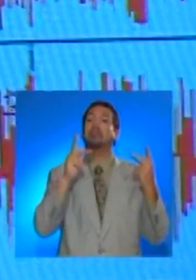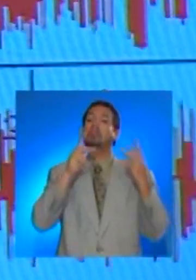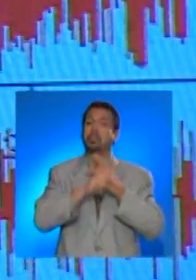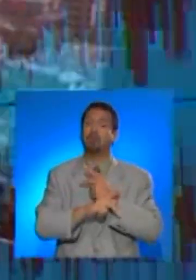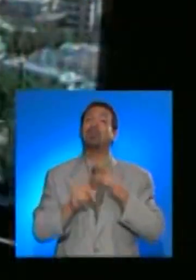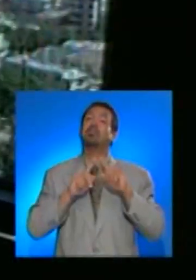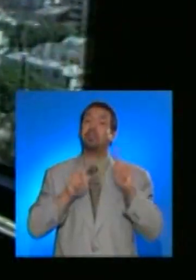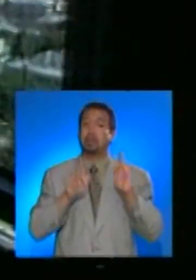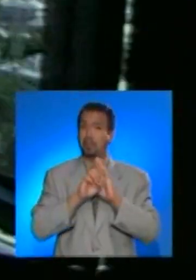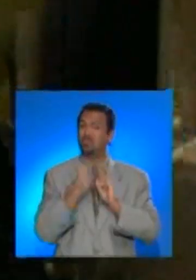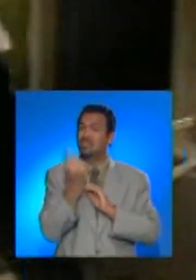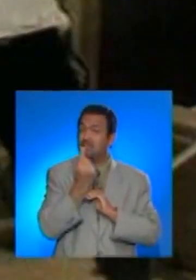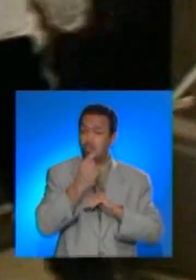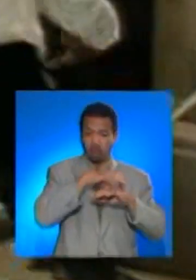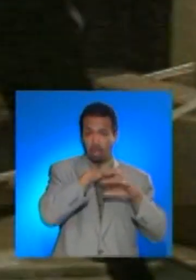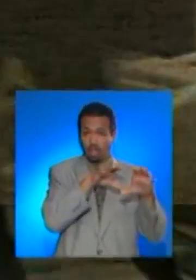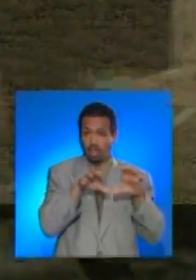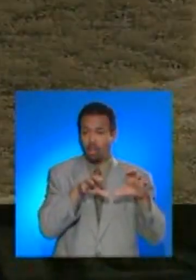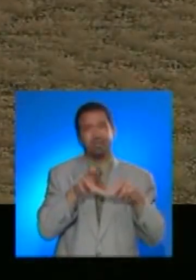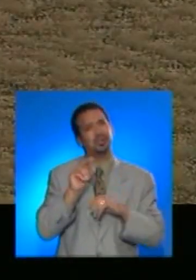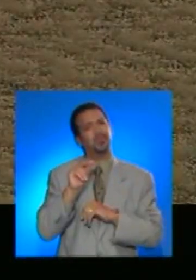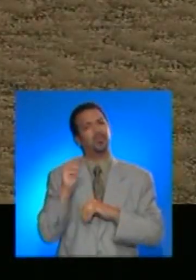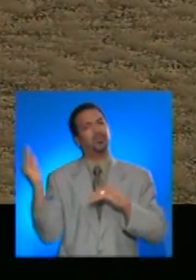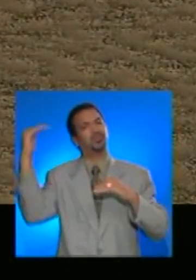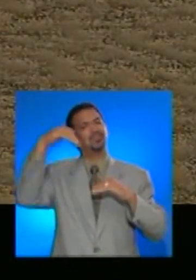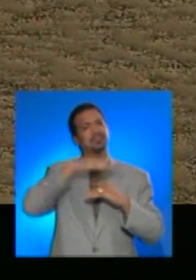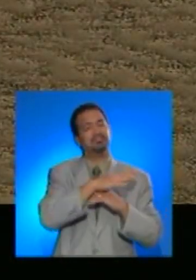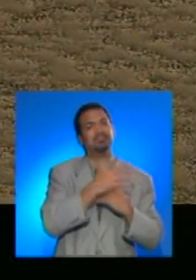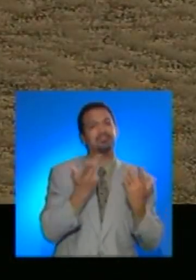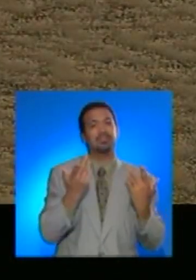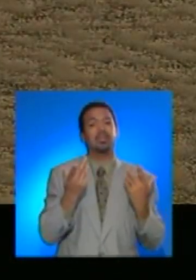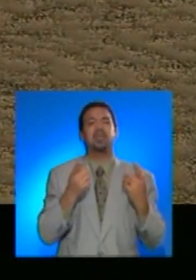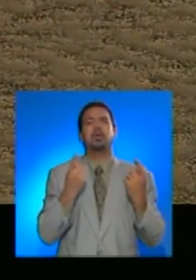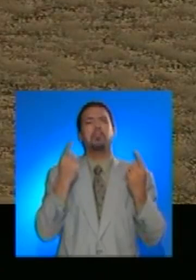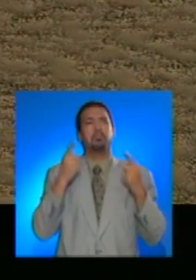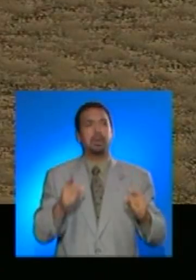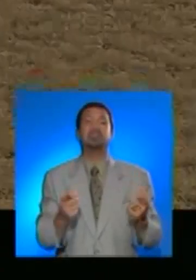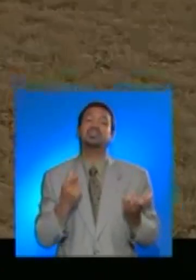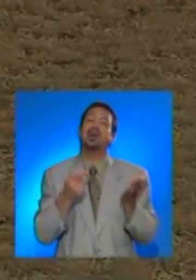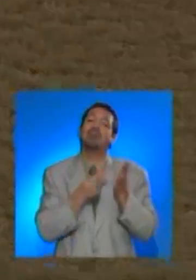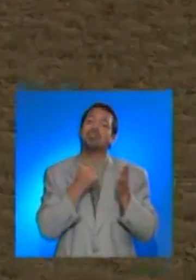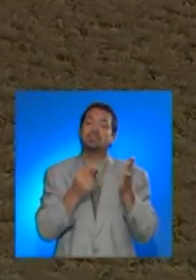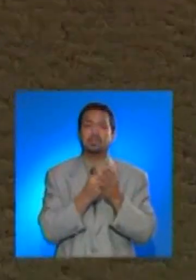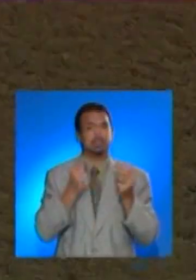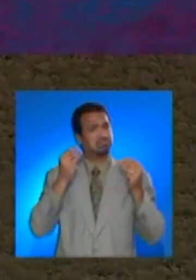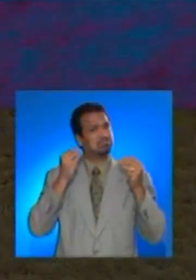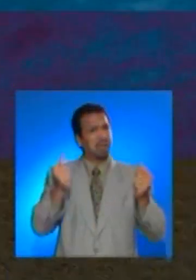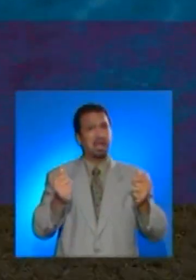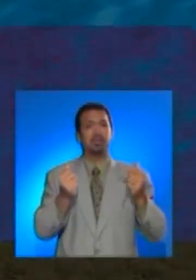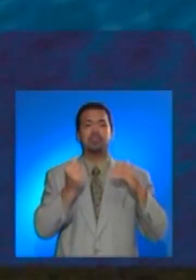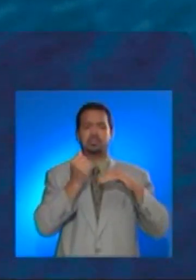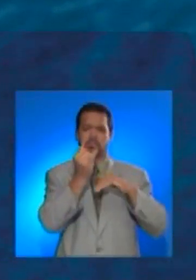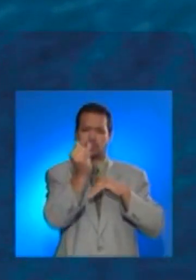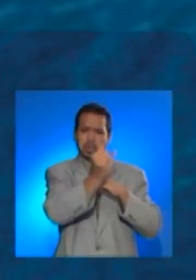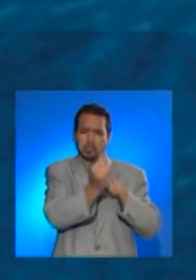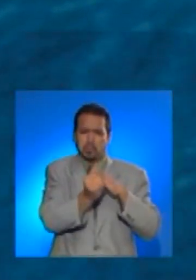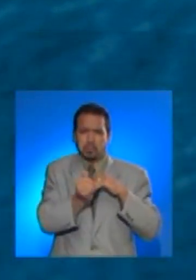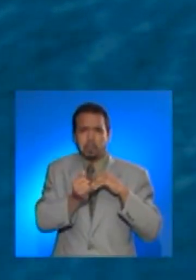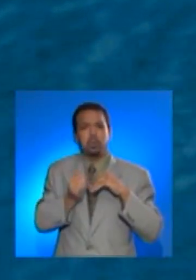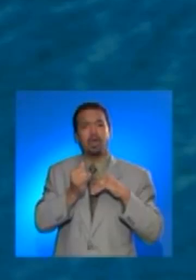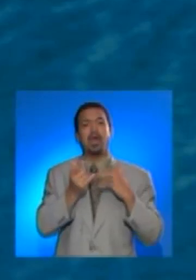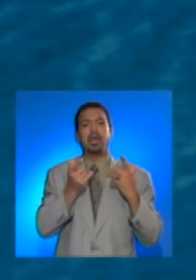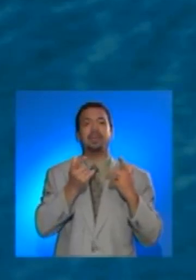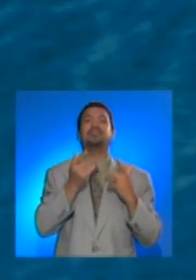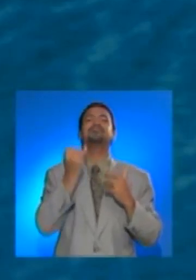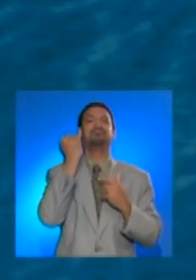tsunamis. During an earthquake, the movement along the fault is so fast that the response on the surface is identical to the deformation that